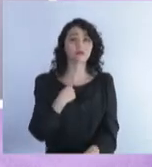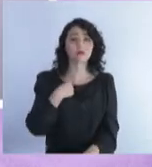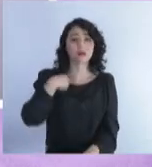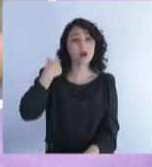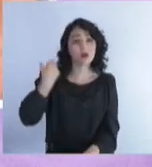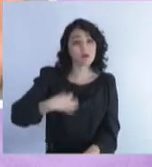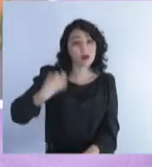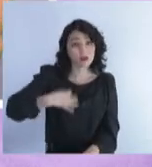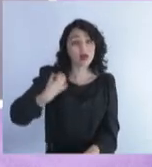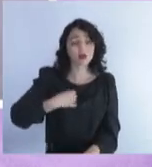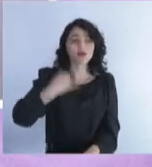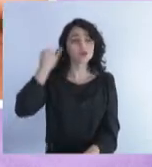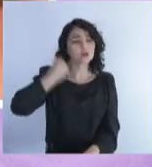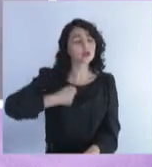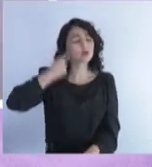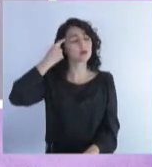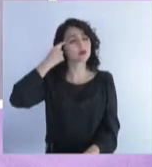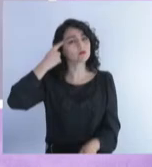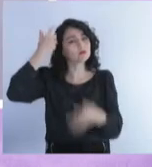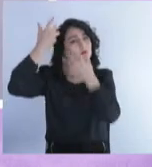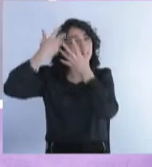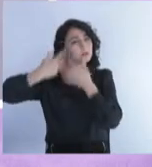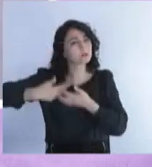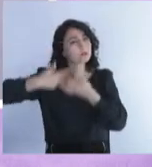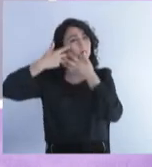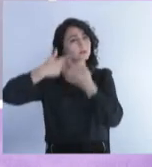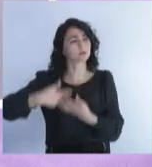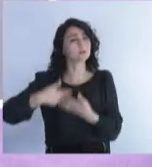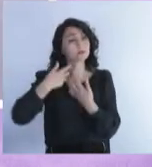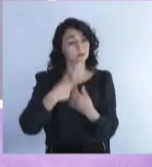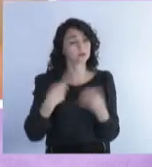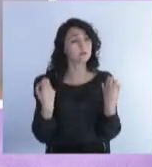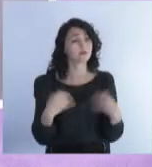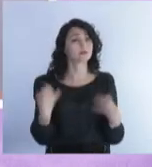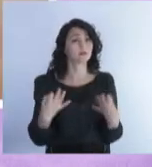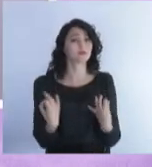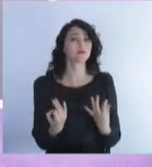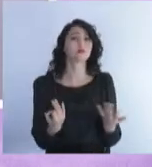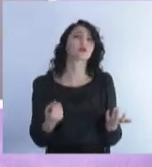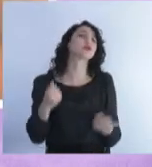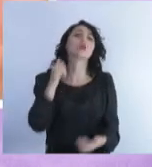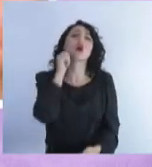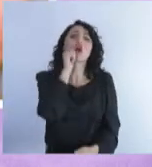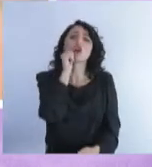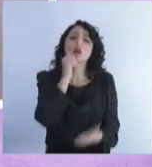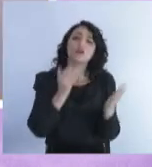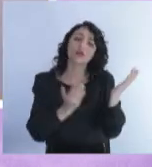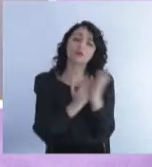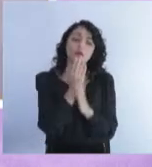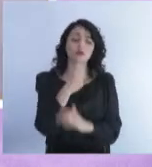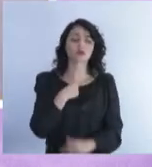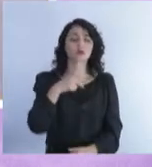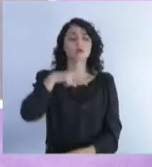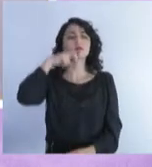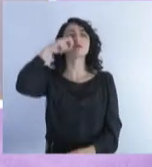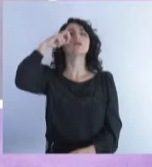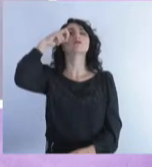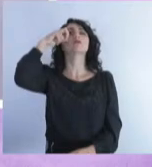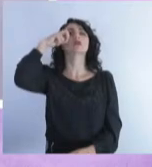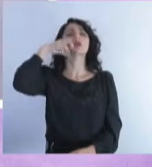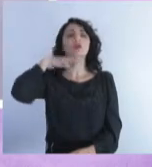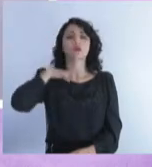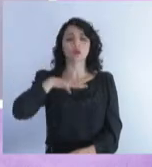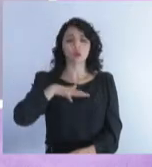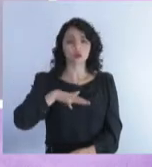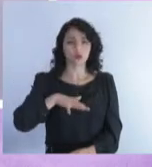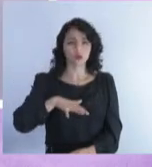a serious meditator, for example. I start every day by doing a practice, like a breath practice, and I